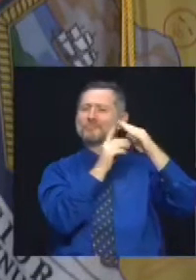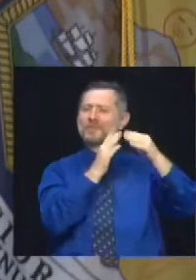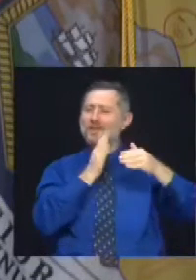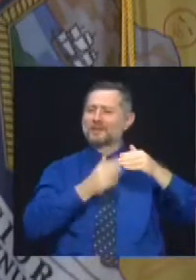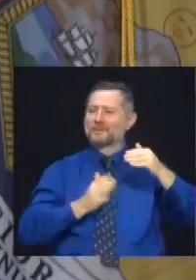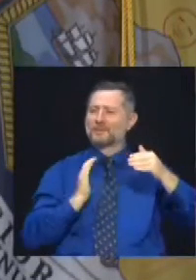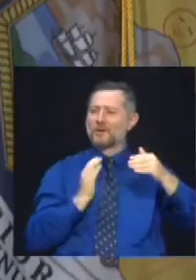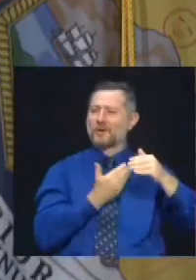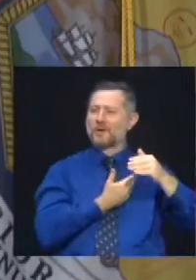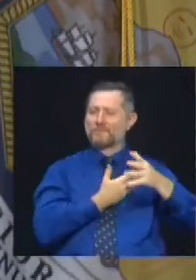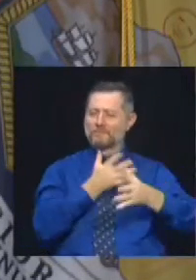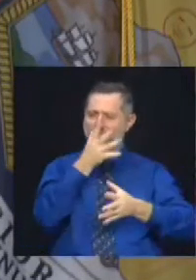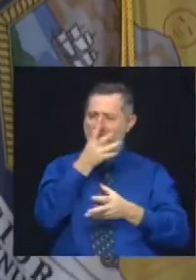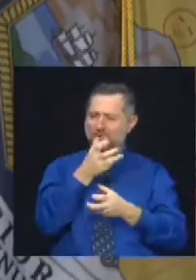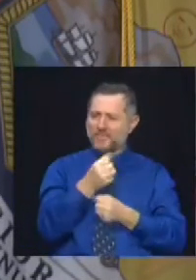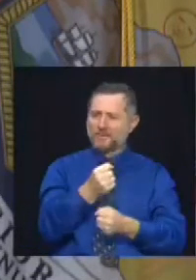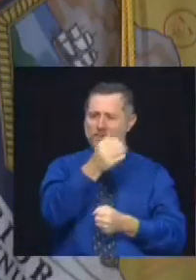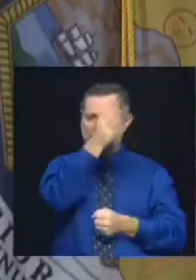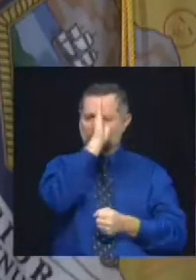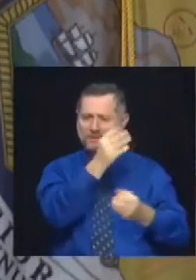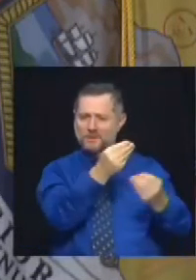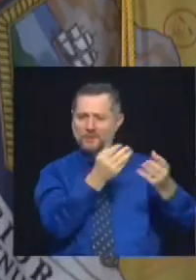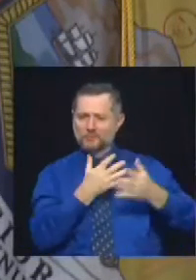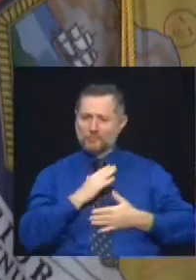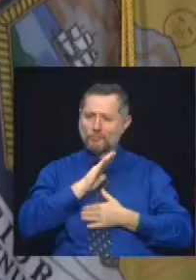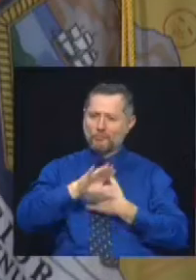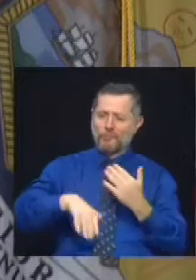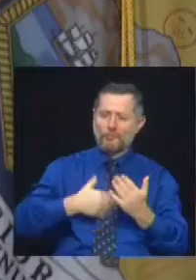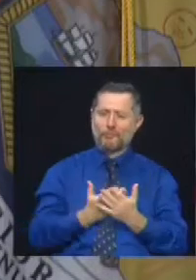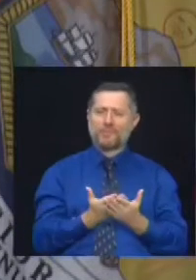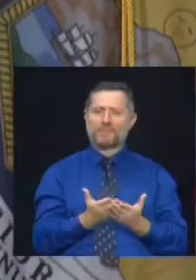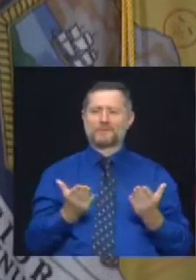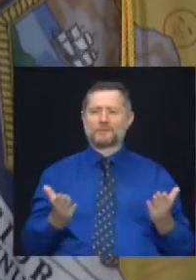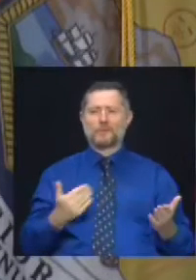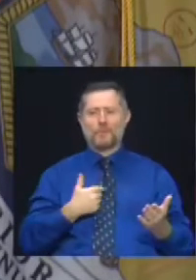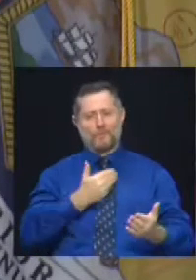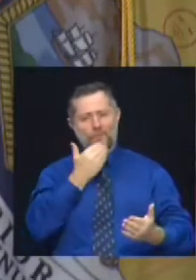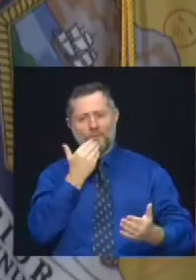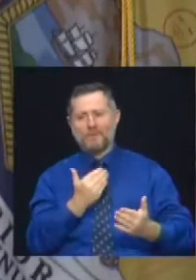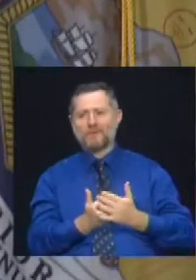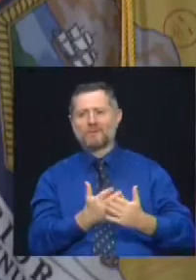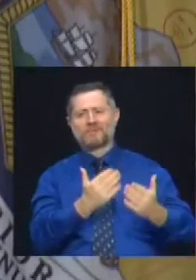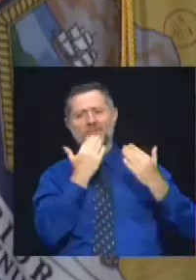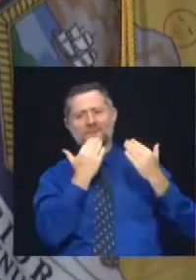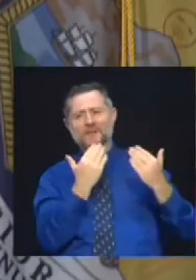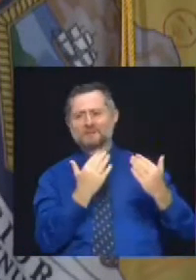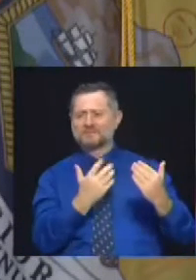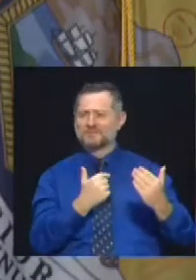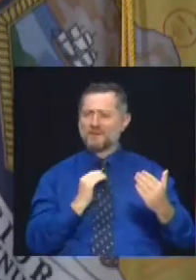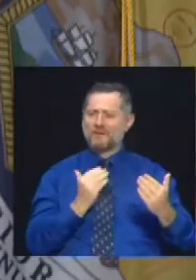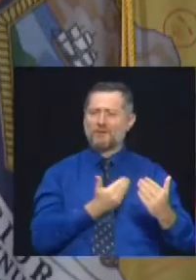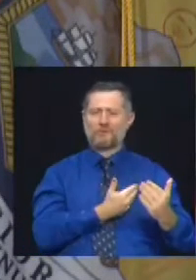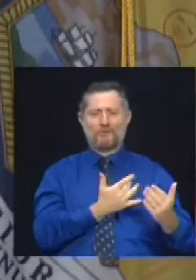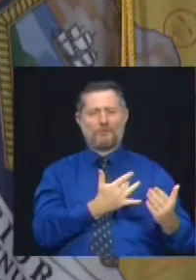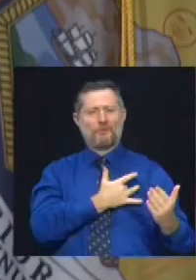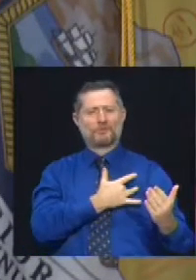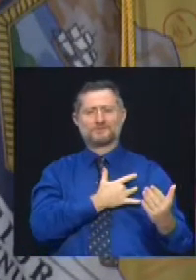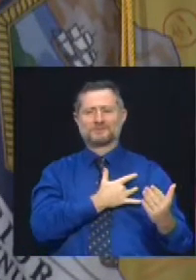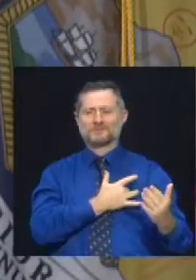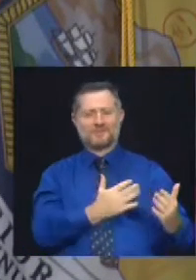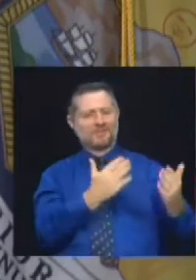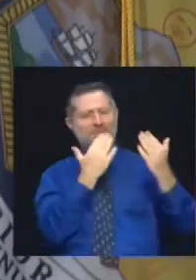us all things well. We come with thanksgiving in our heart. We thank you for gracious